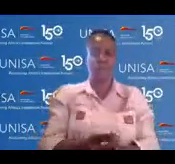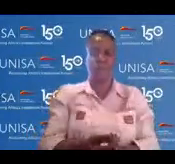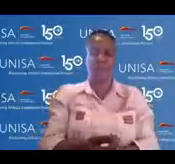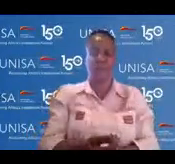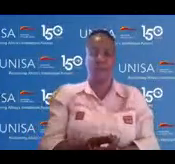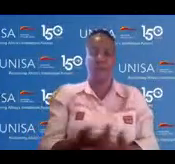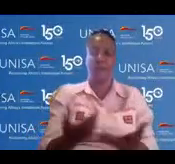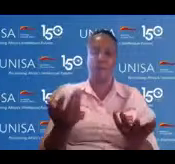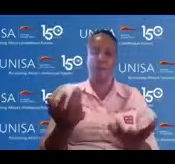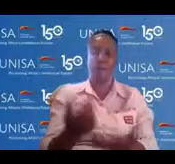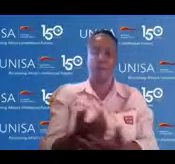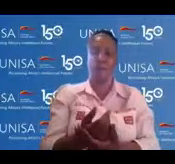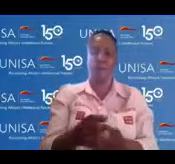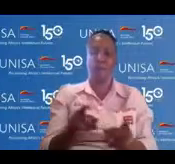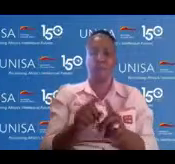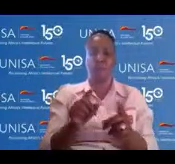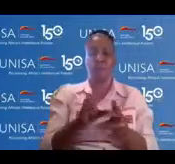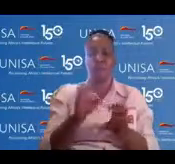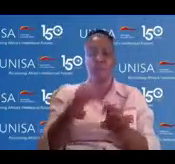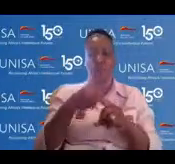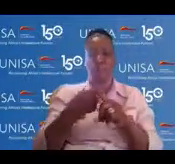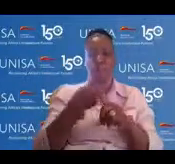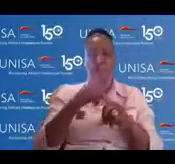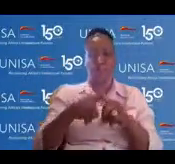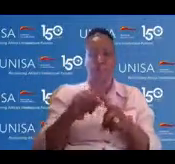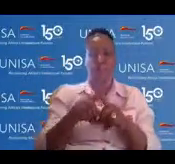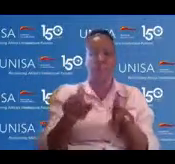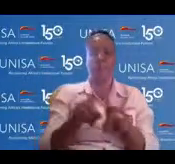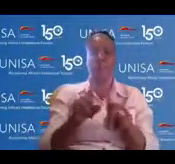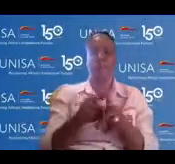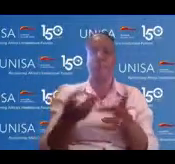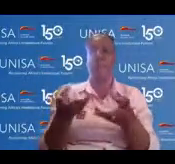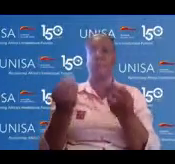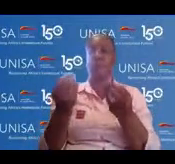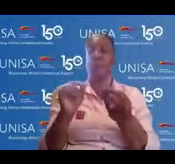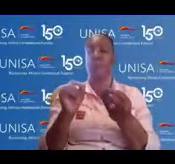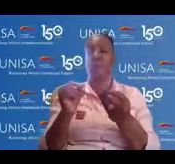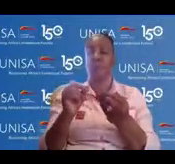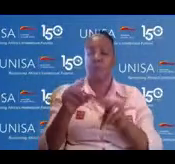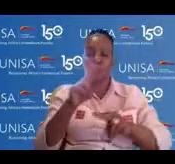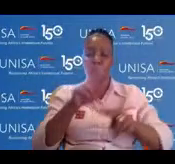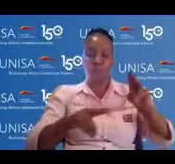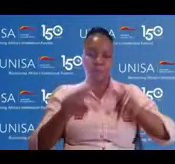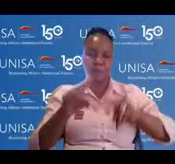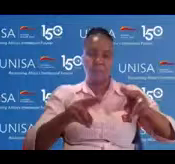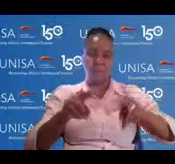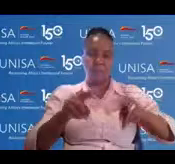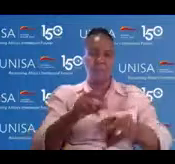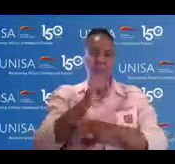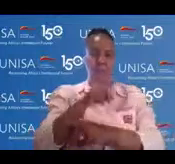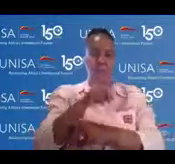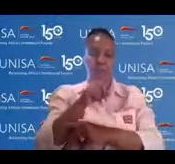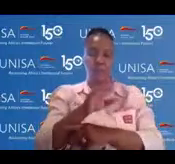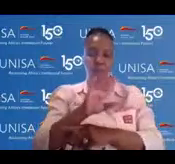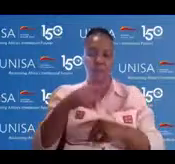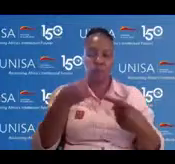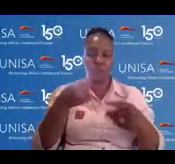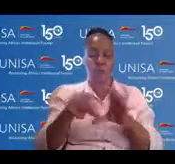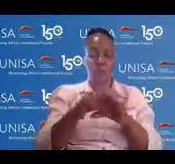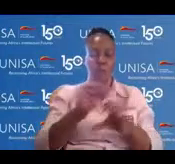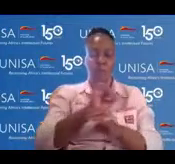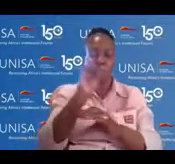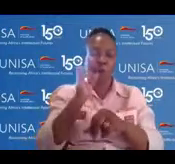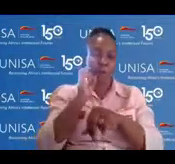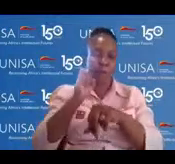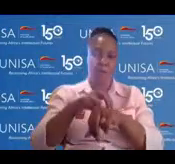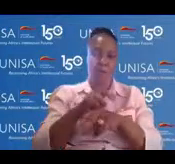Just to give an example, you may find that then the proctoring that's being used does not accommodate your needs. If you are deaf, you